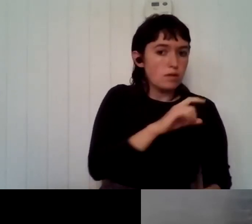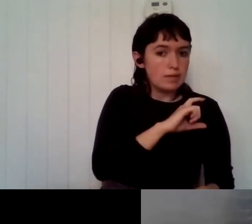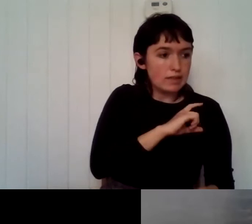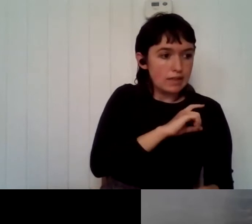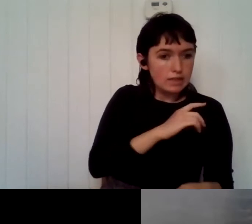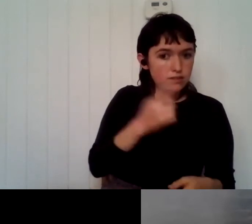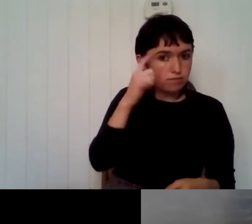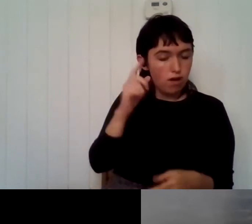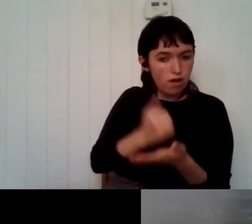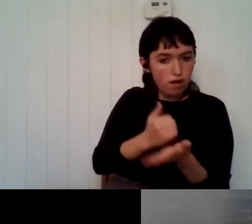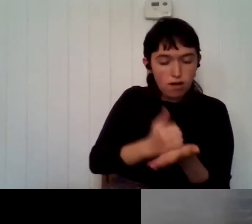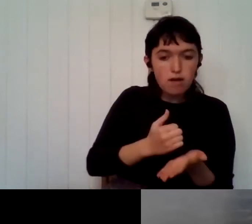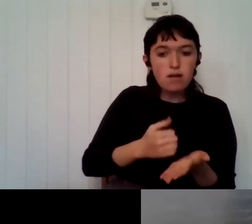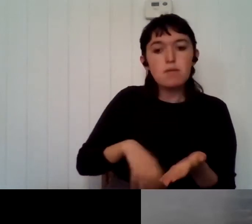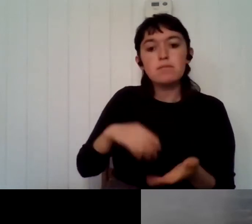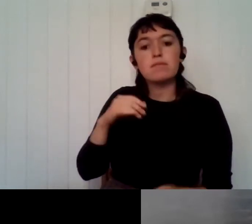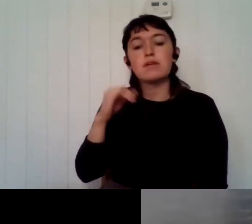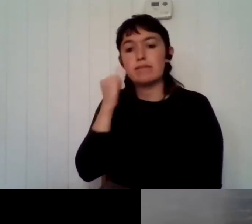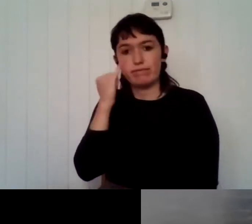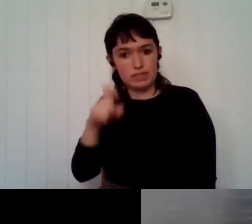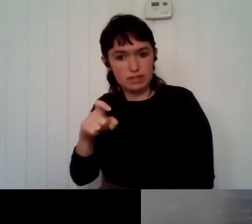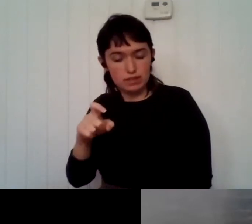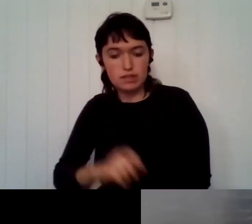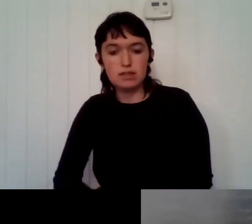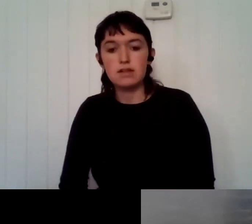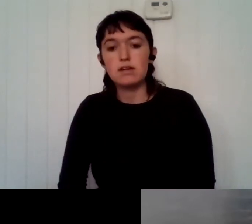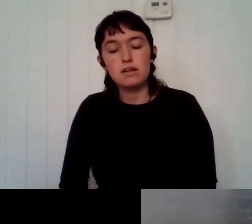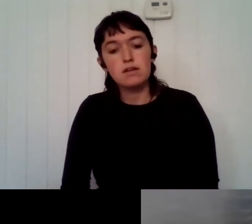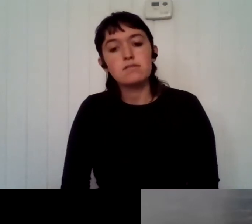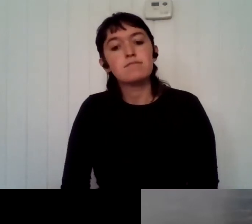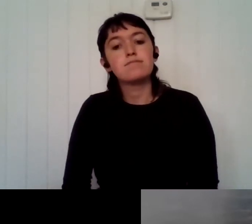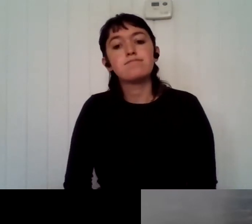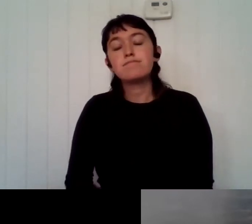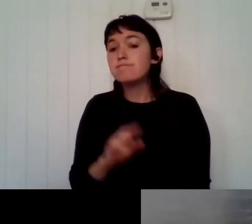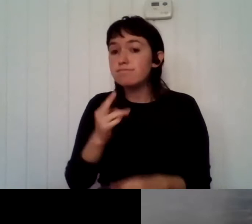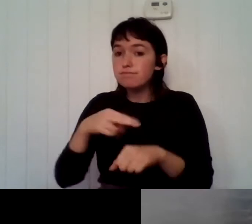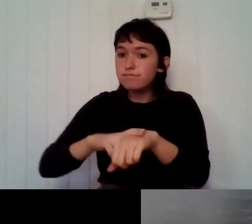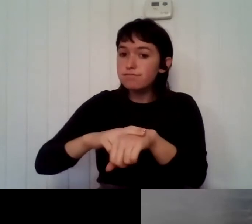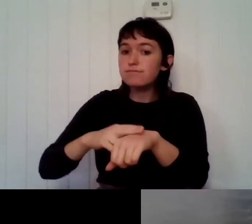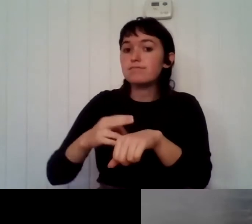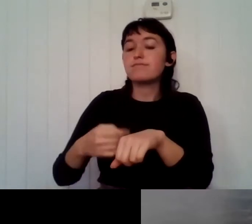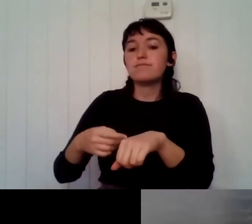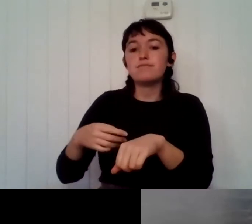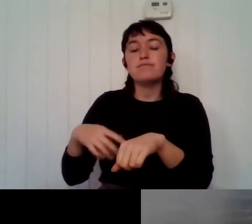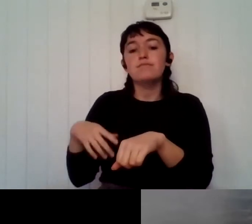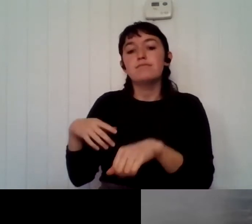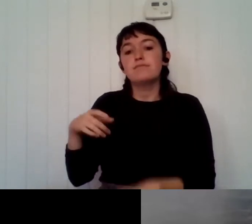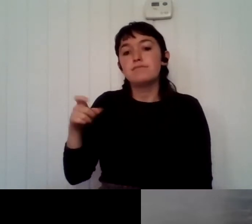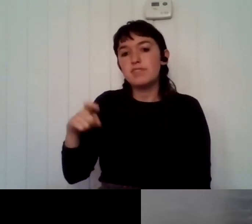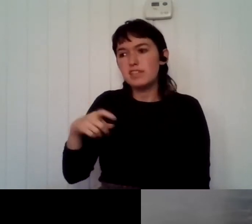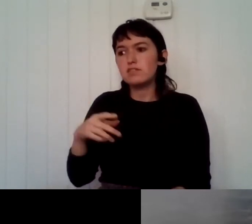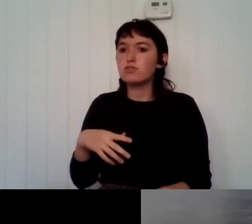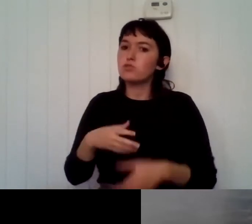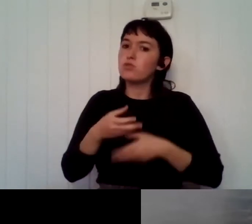in the ground, looking at the signals inside the volcano. And of course, they need to trust their own judgment and